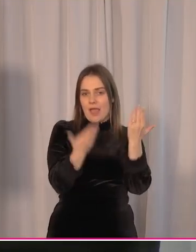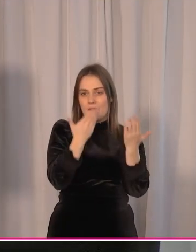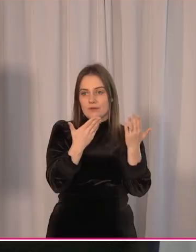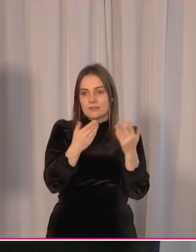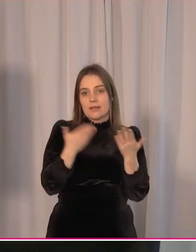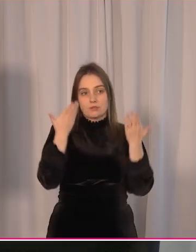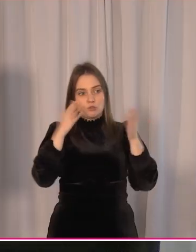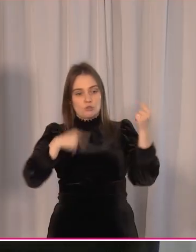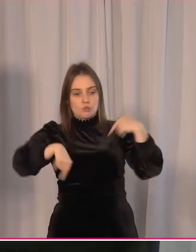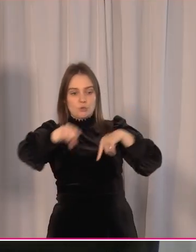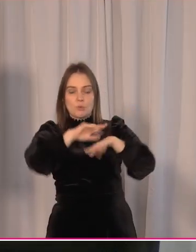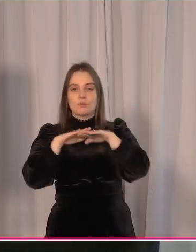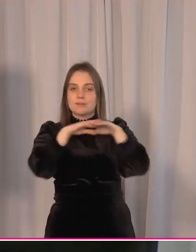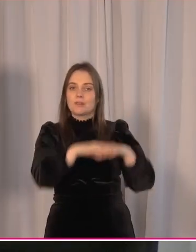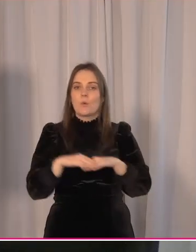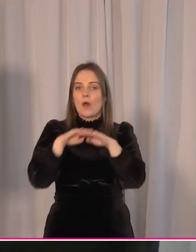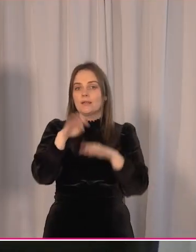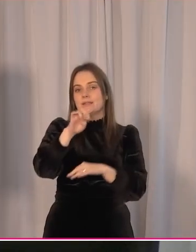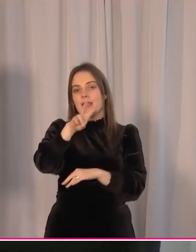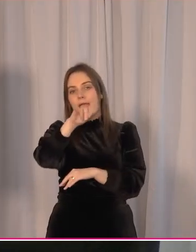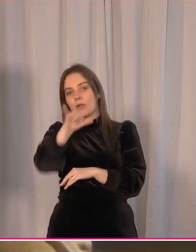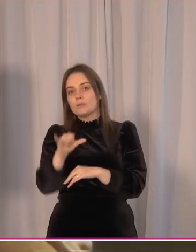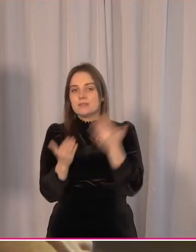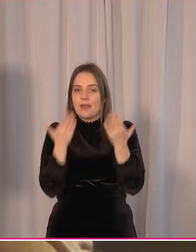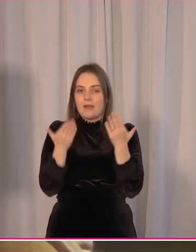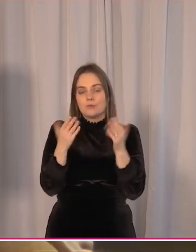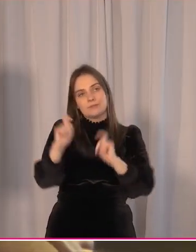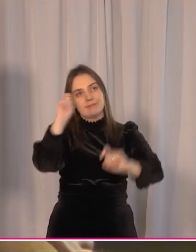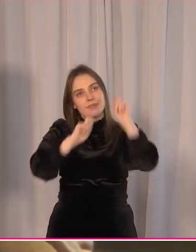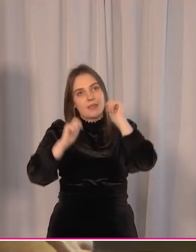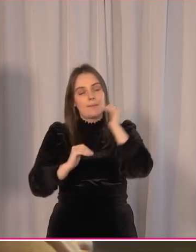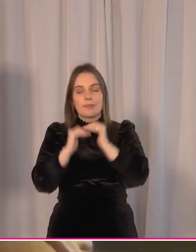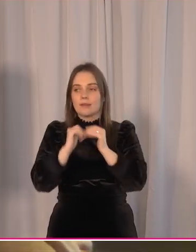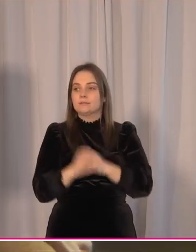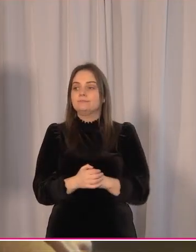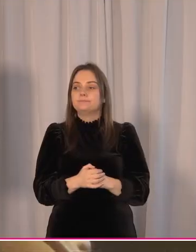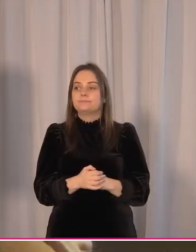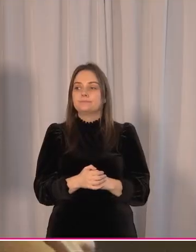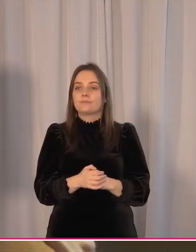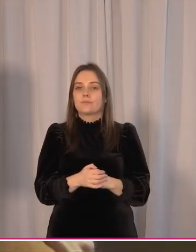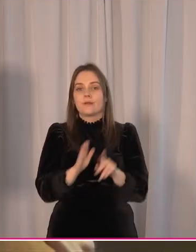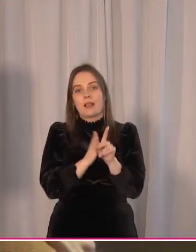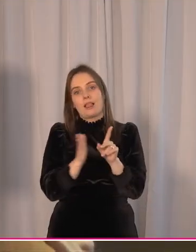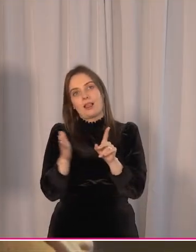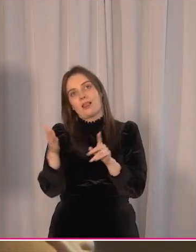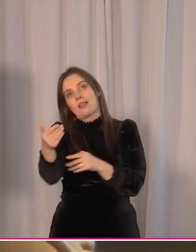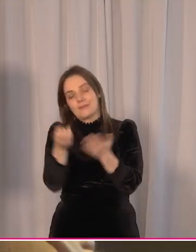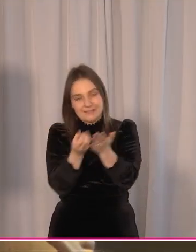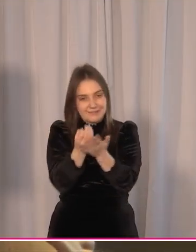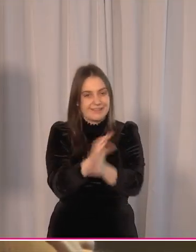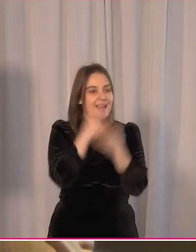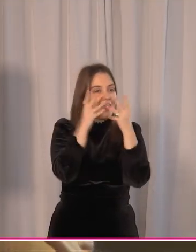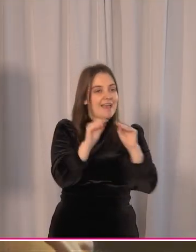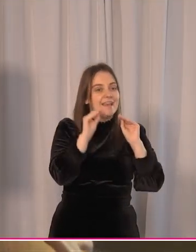believe equity and equality should be considered? And so that's a long way around to saying that education alone is